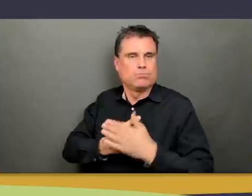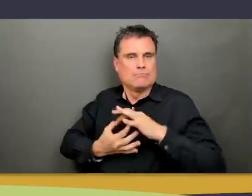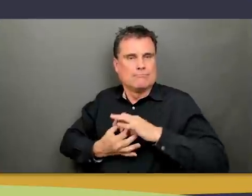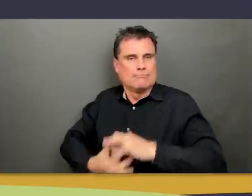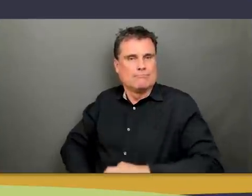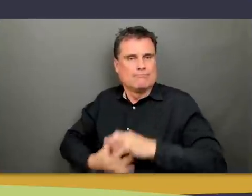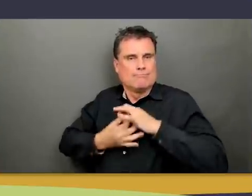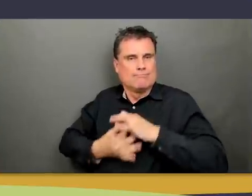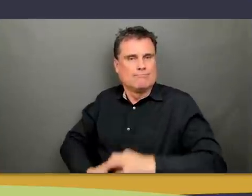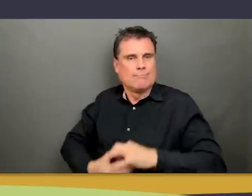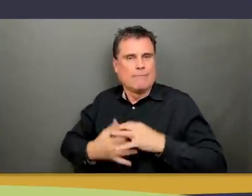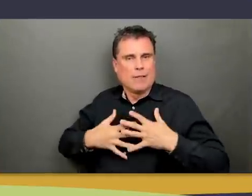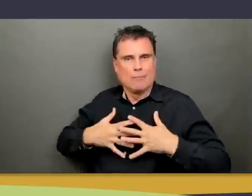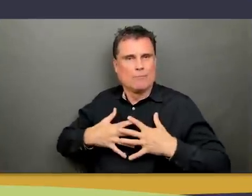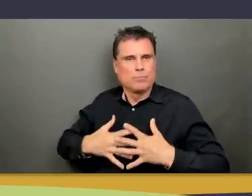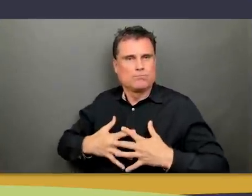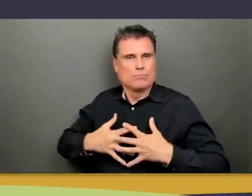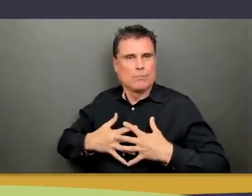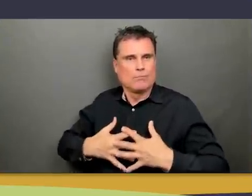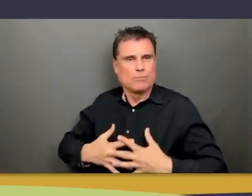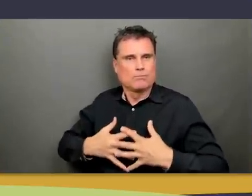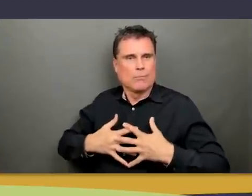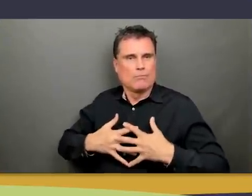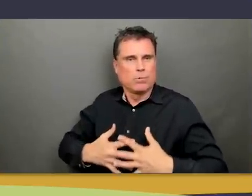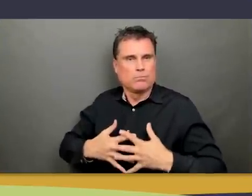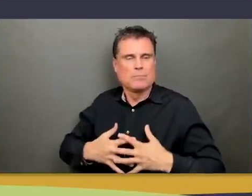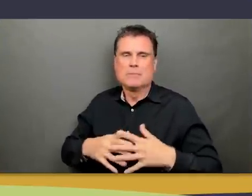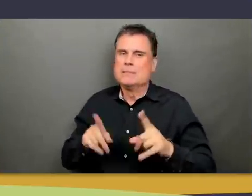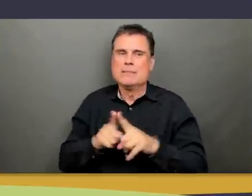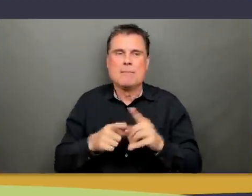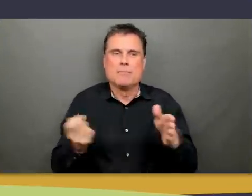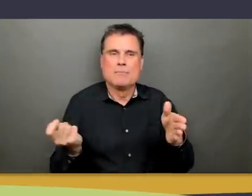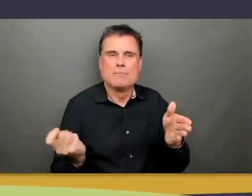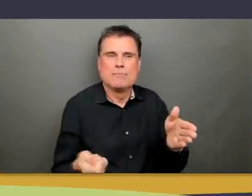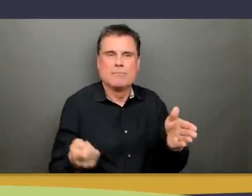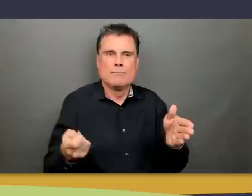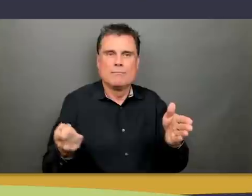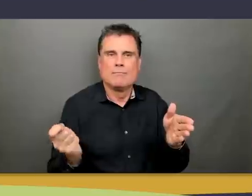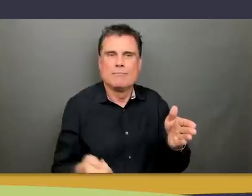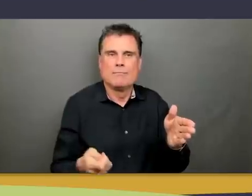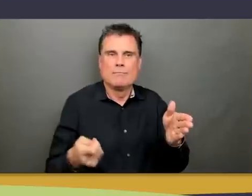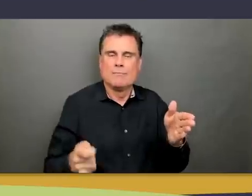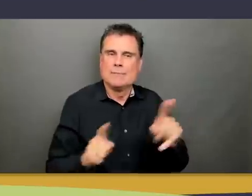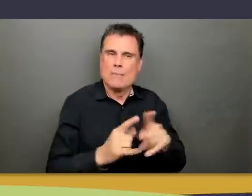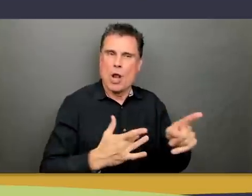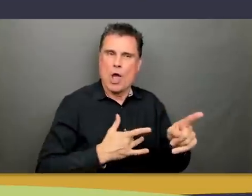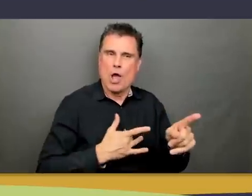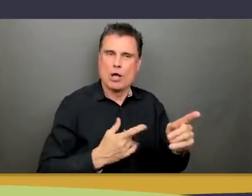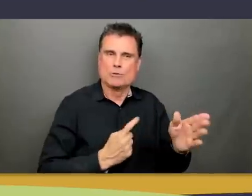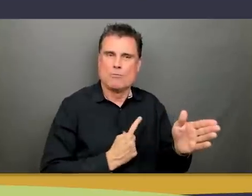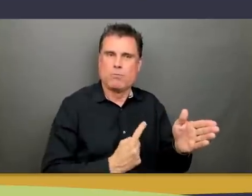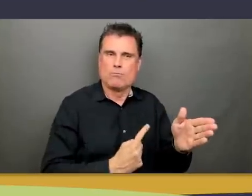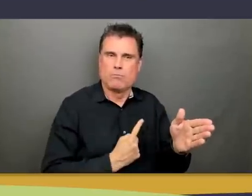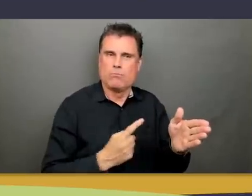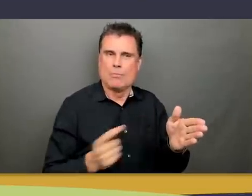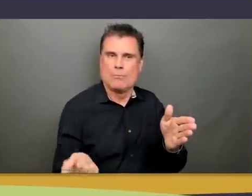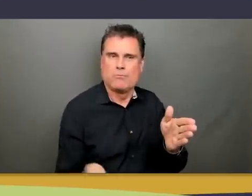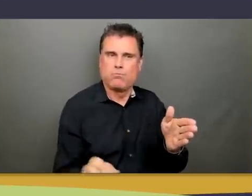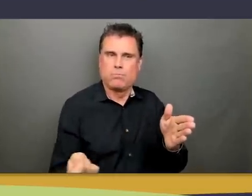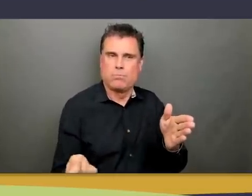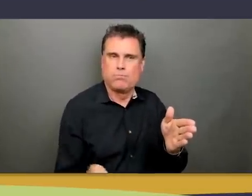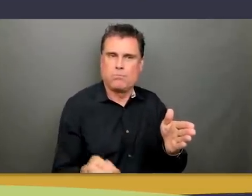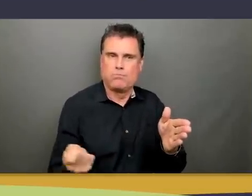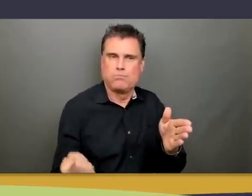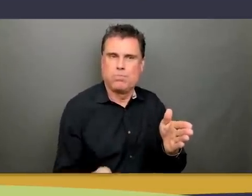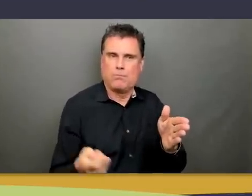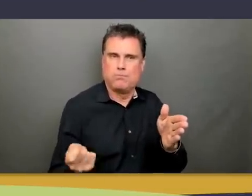know, through this pandemic or through the journeys of life. These songs are meant to ground you so that you're here to enjoy this very moment. Why you're